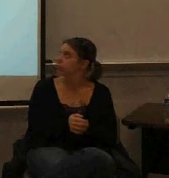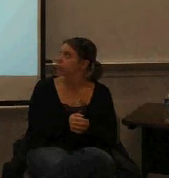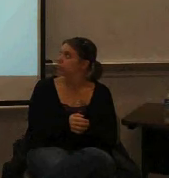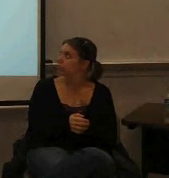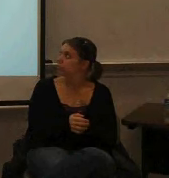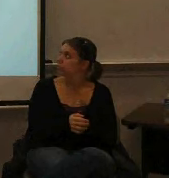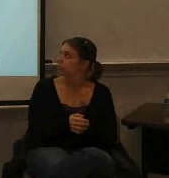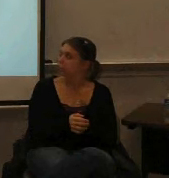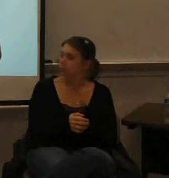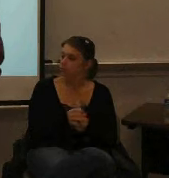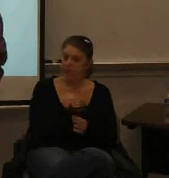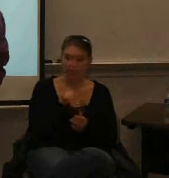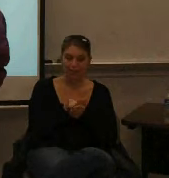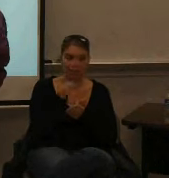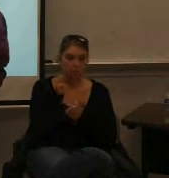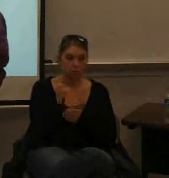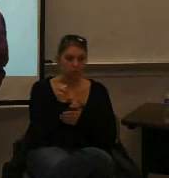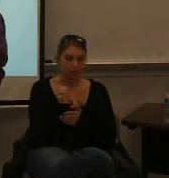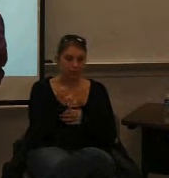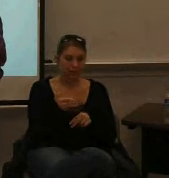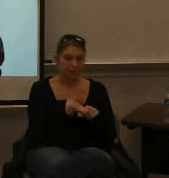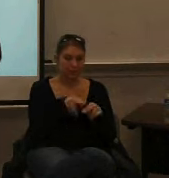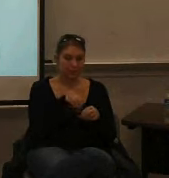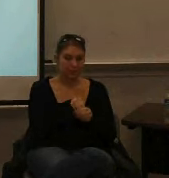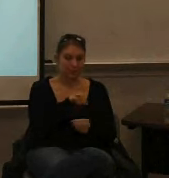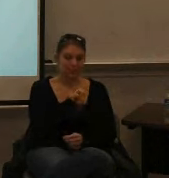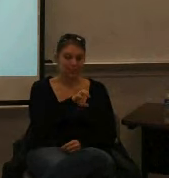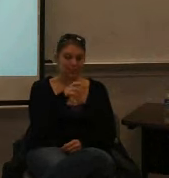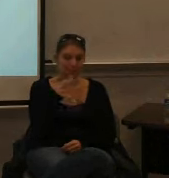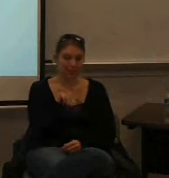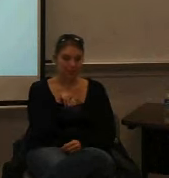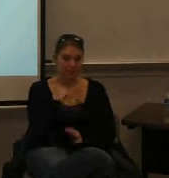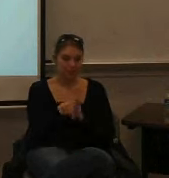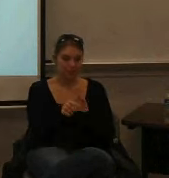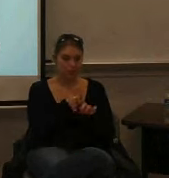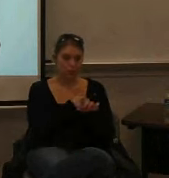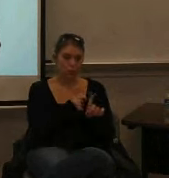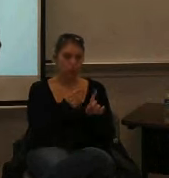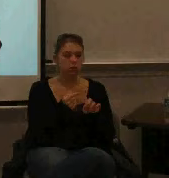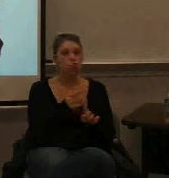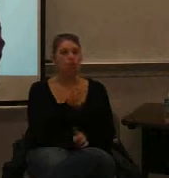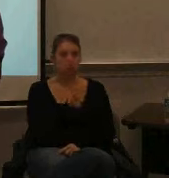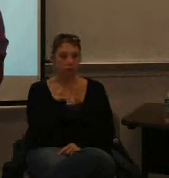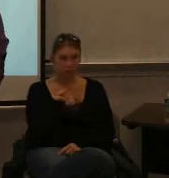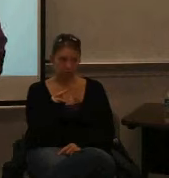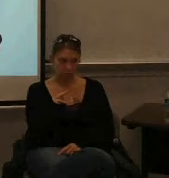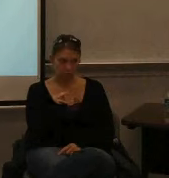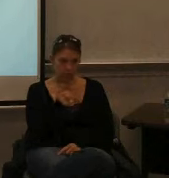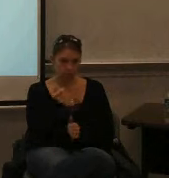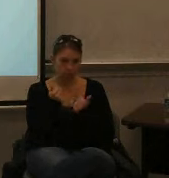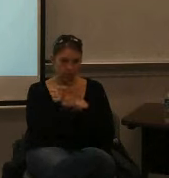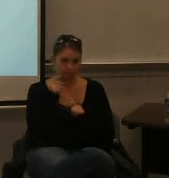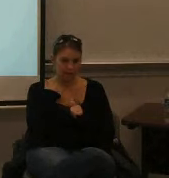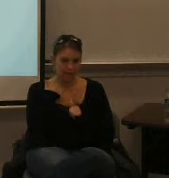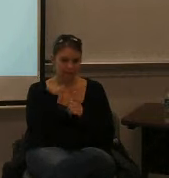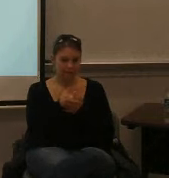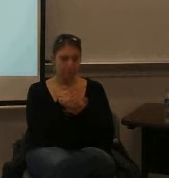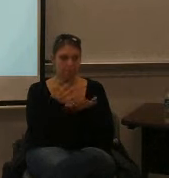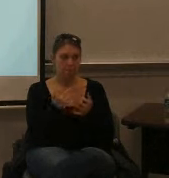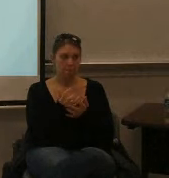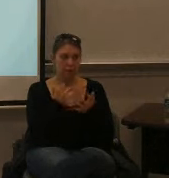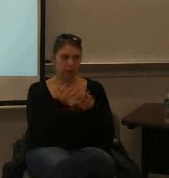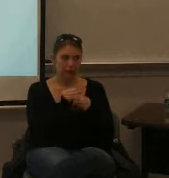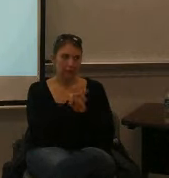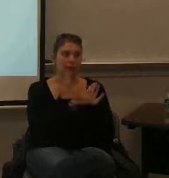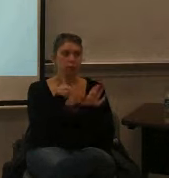here, and that will be an increase in Secchi depth from about 1 to 4 meters. So you'll be able to have that much clearer